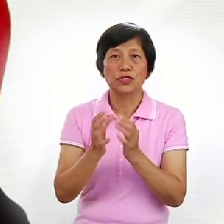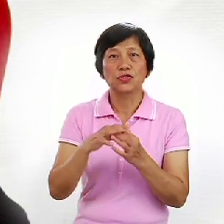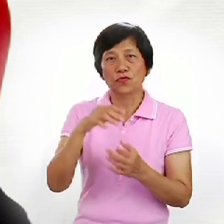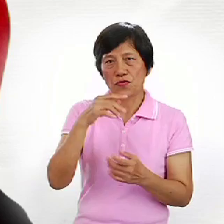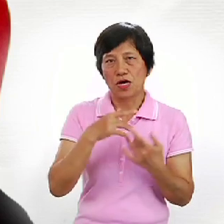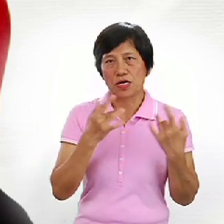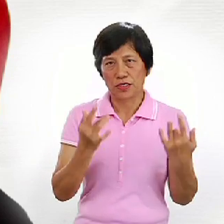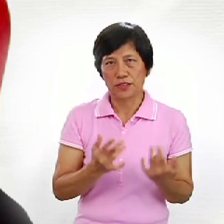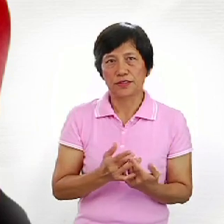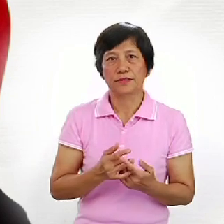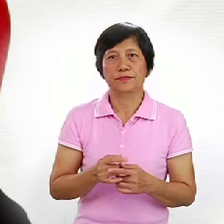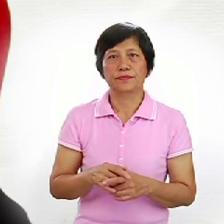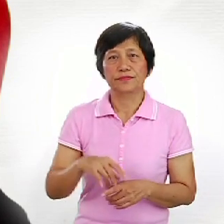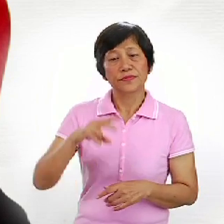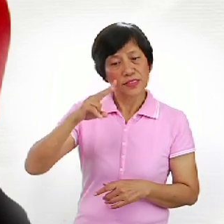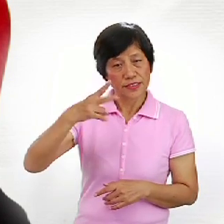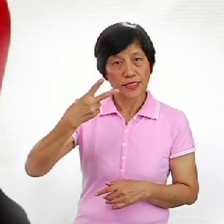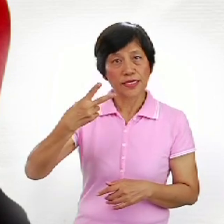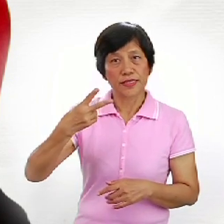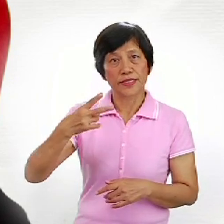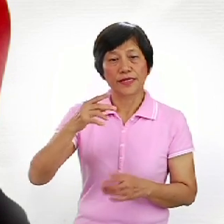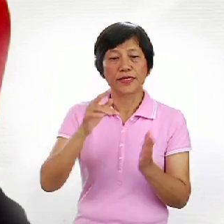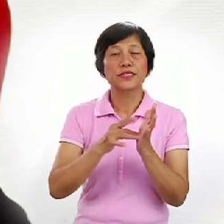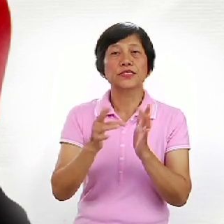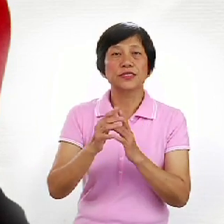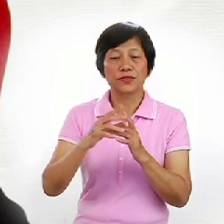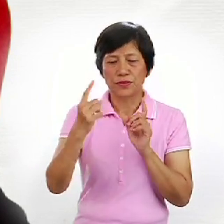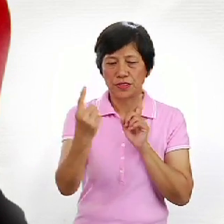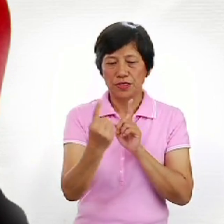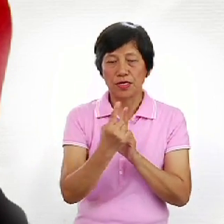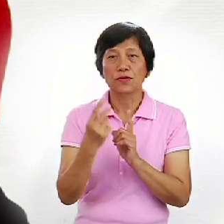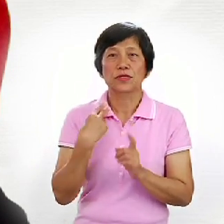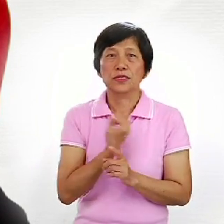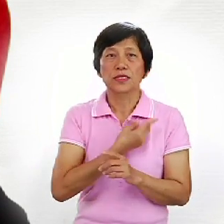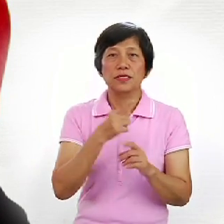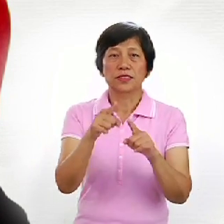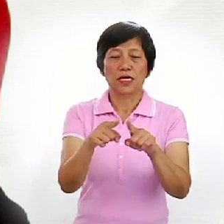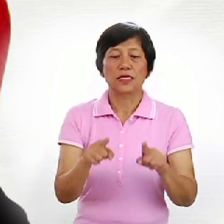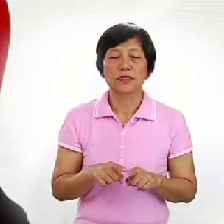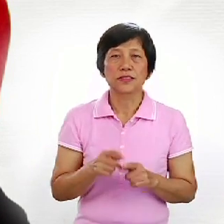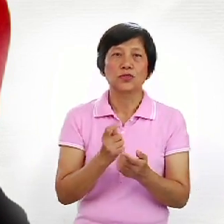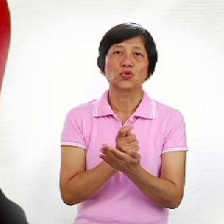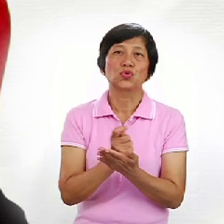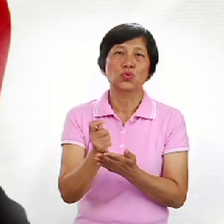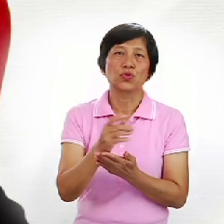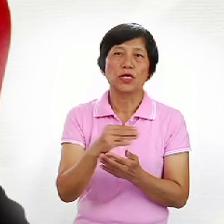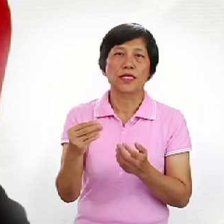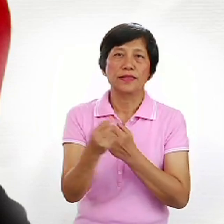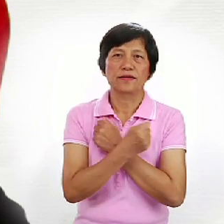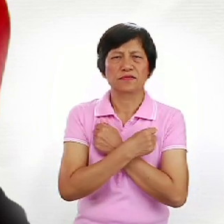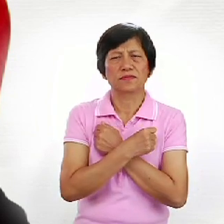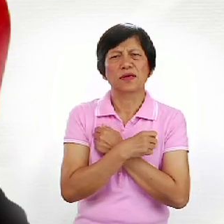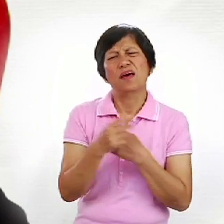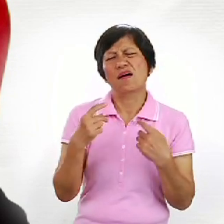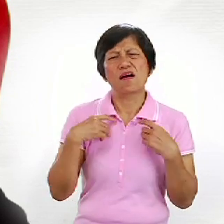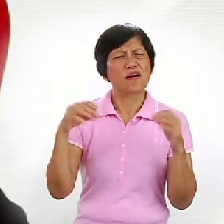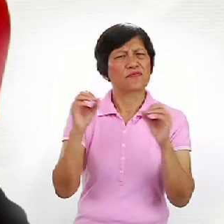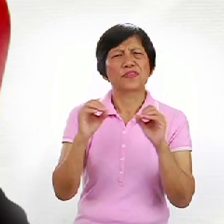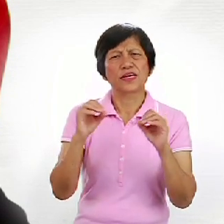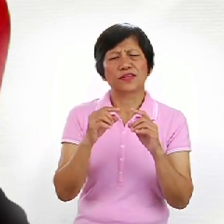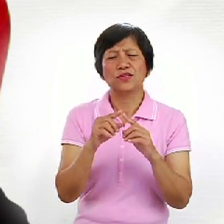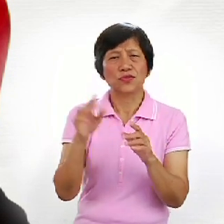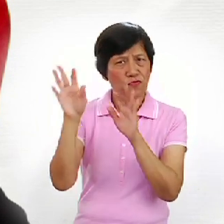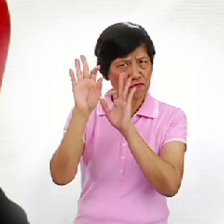Secondly, Jesus encounters us as truth and love. we have nothing to fear.